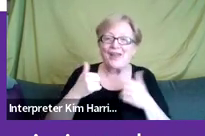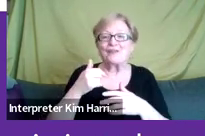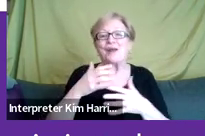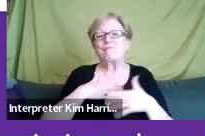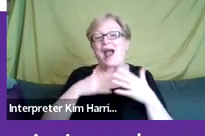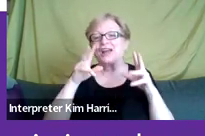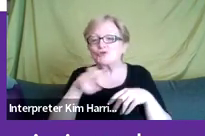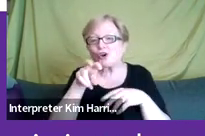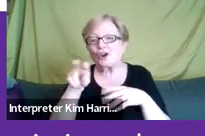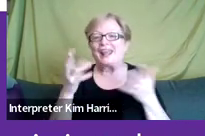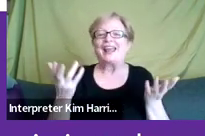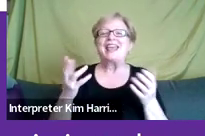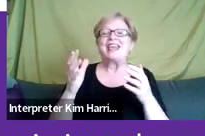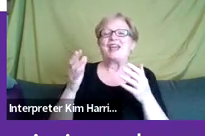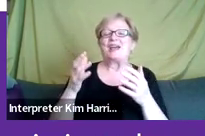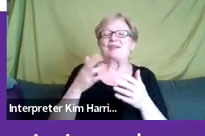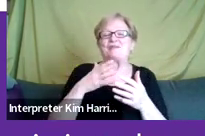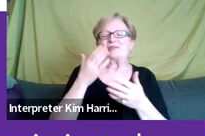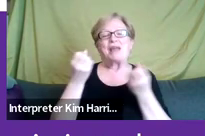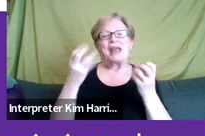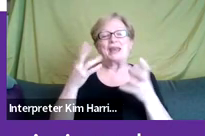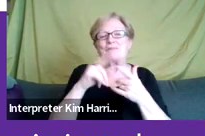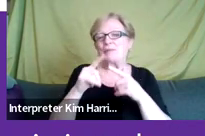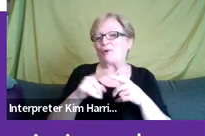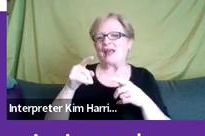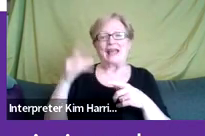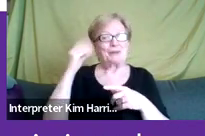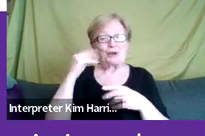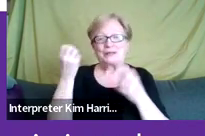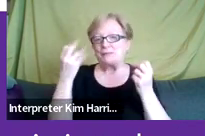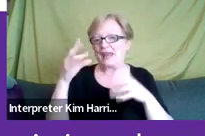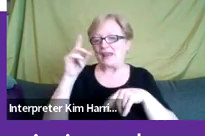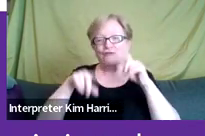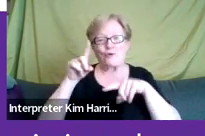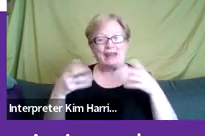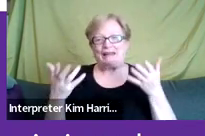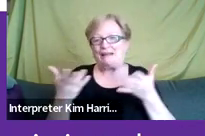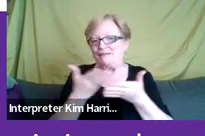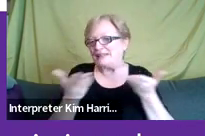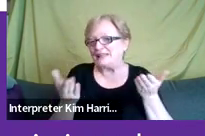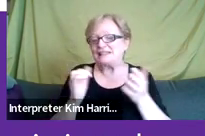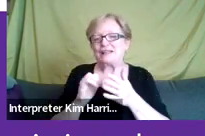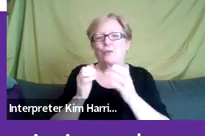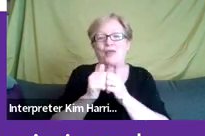know, have experienced, you know, various of types of these that I've experienced. So